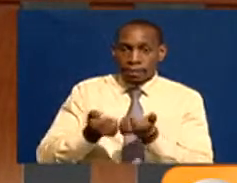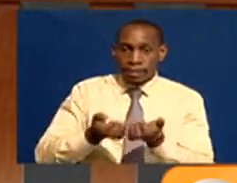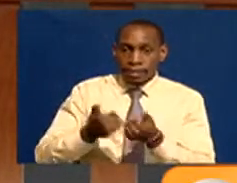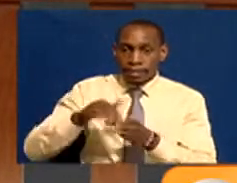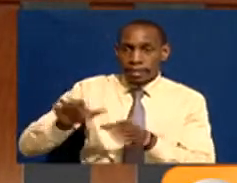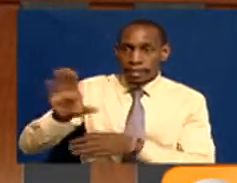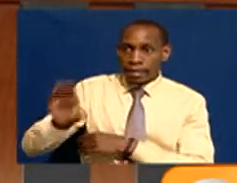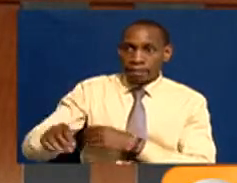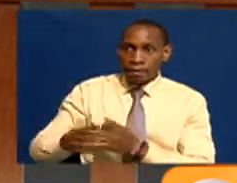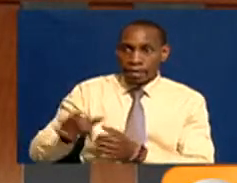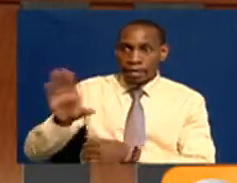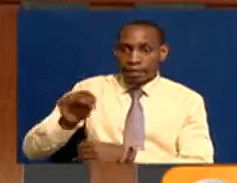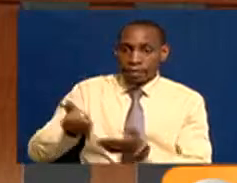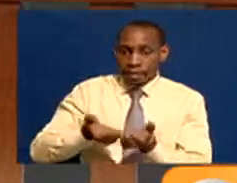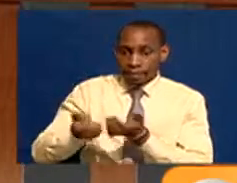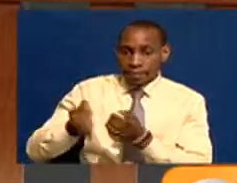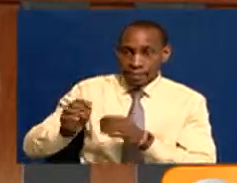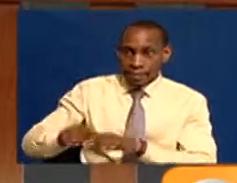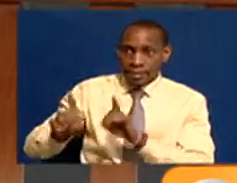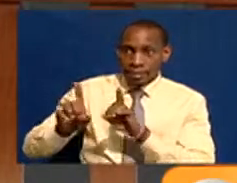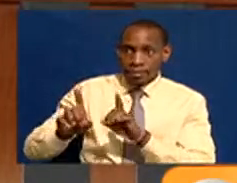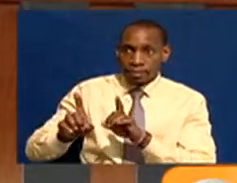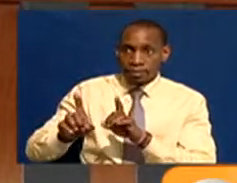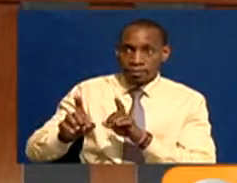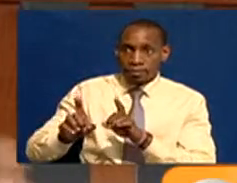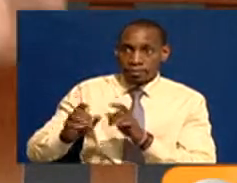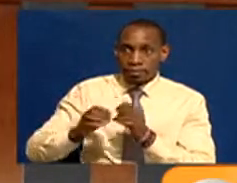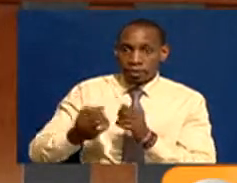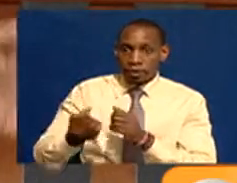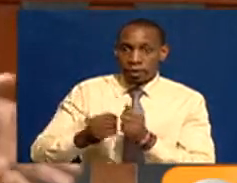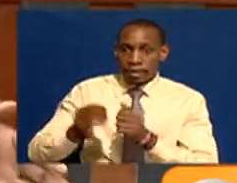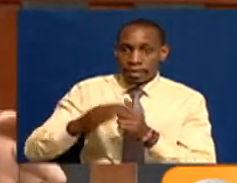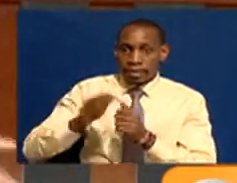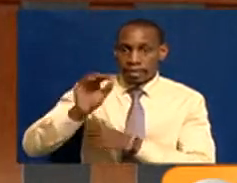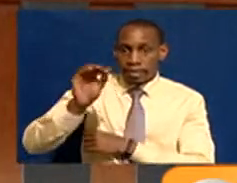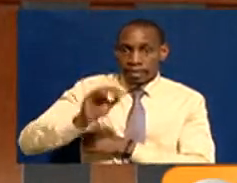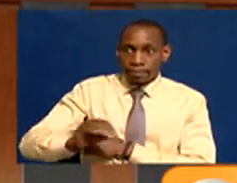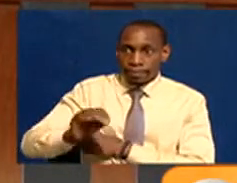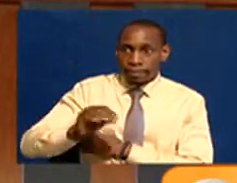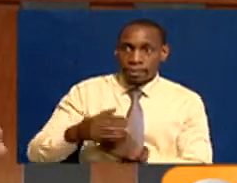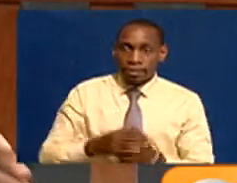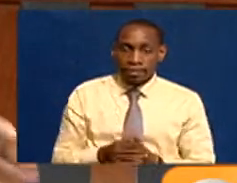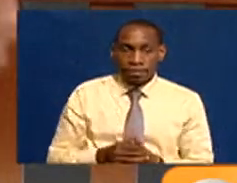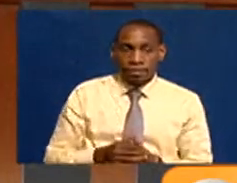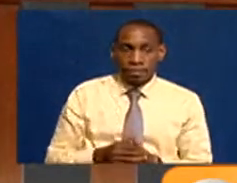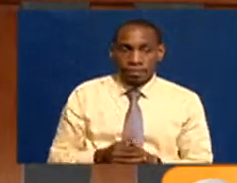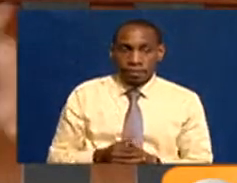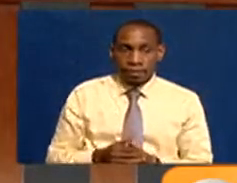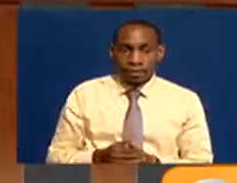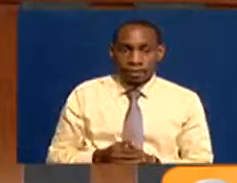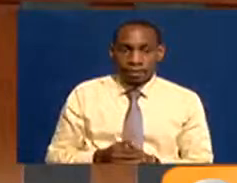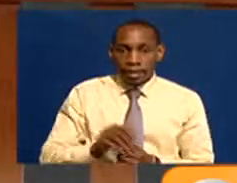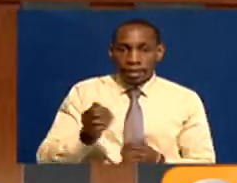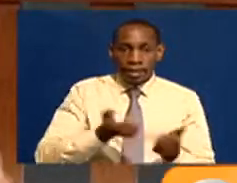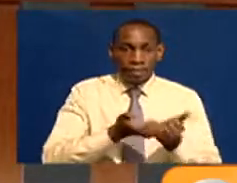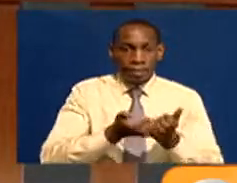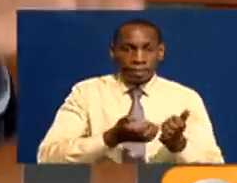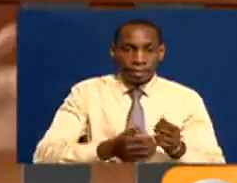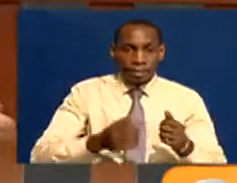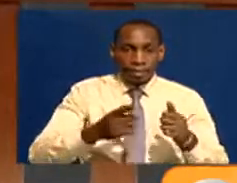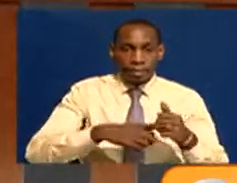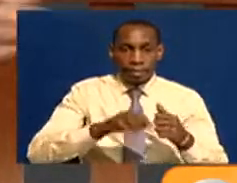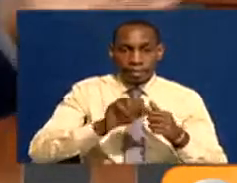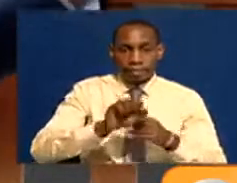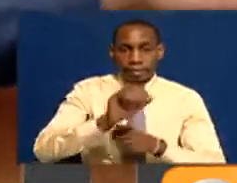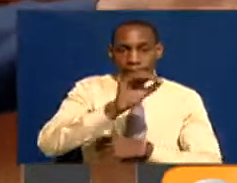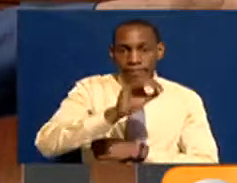Africa is trading with itself only 19%. European Union is trading 65% among themselves.